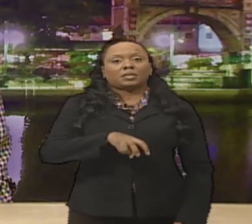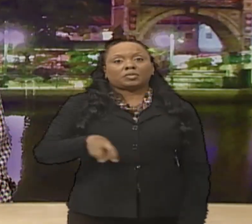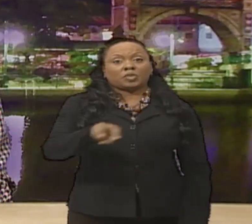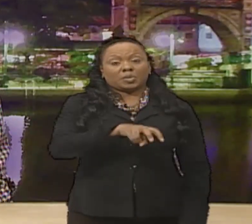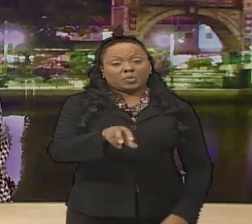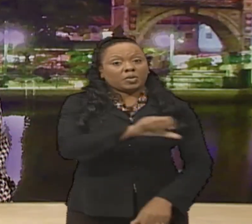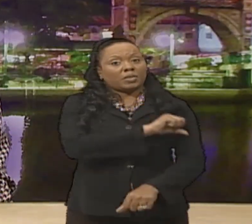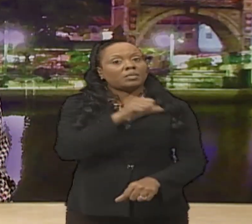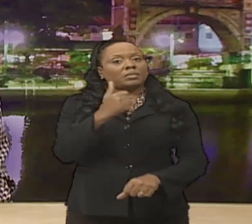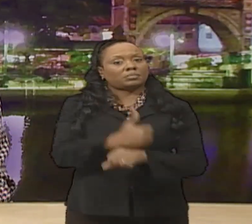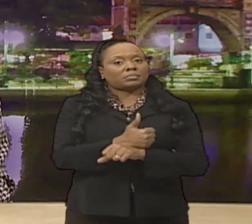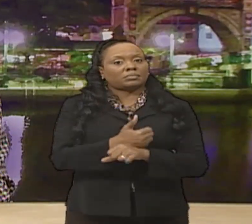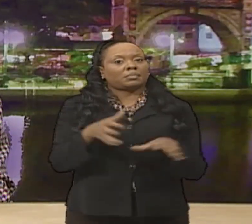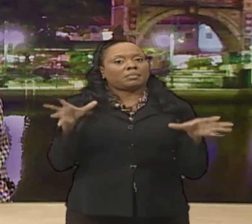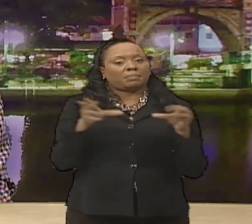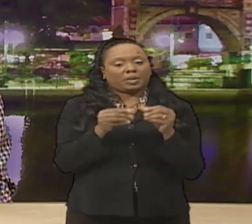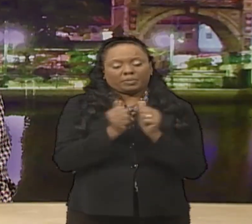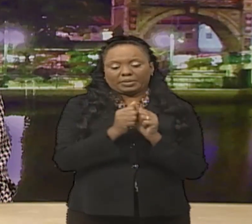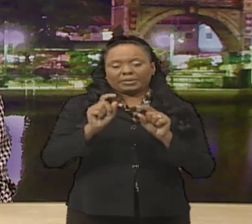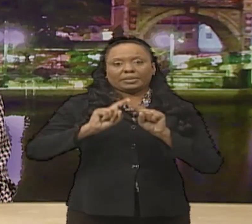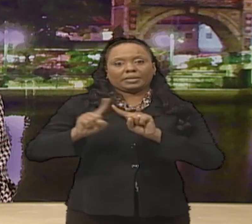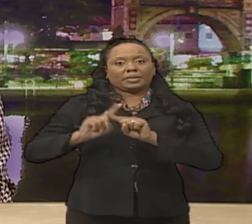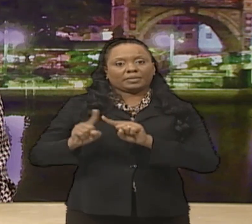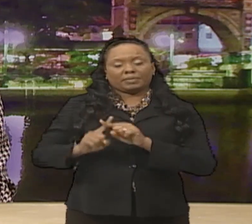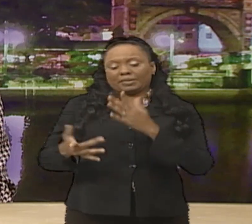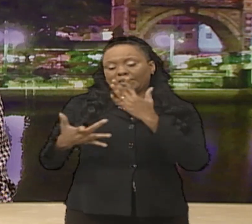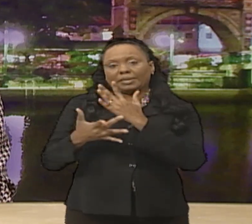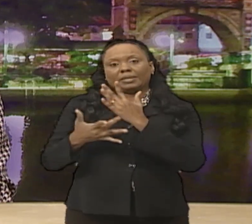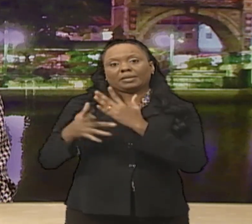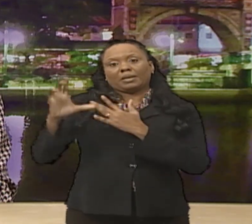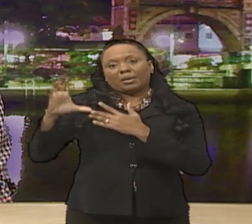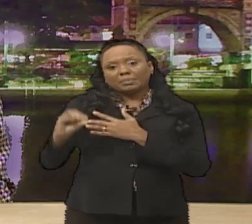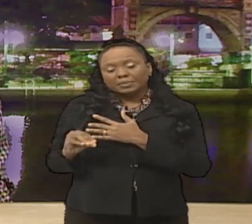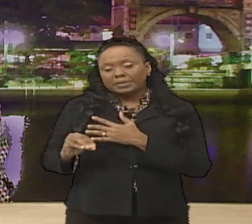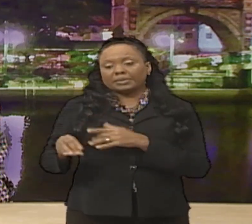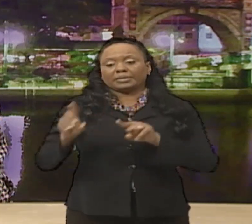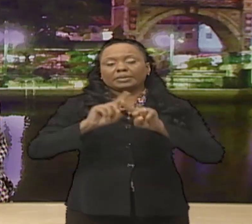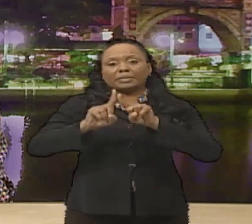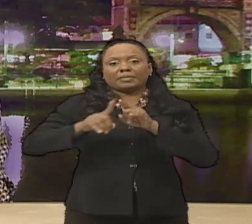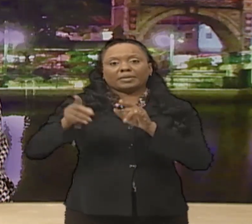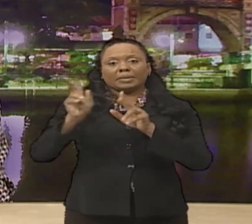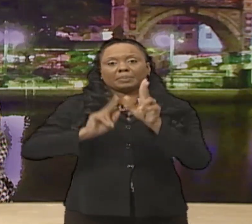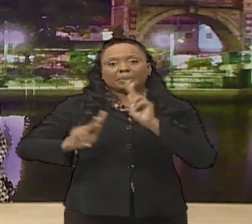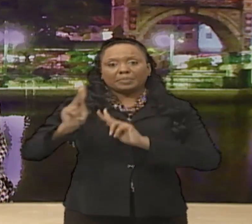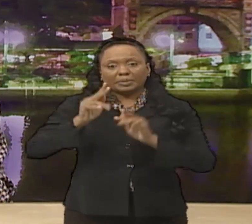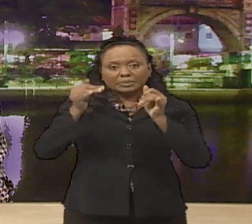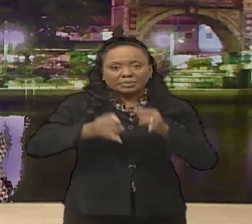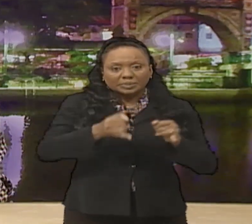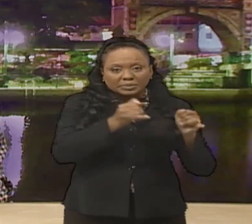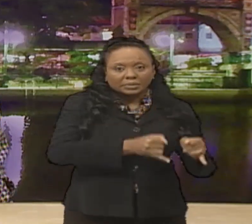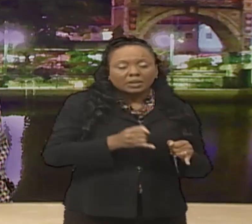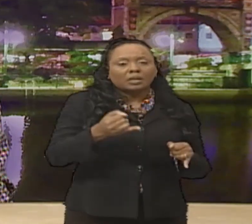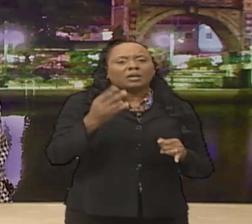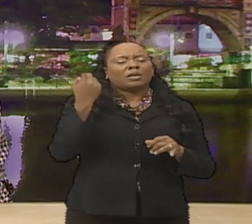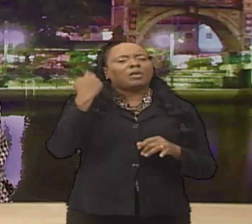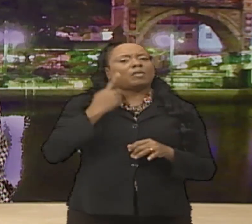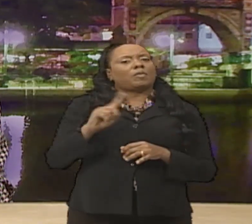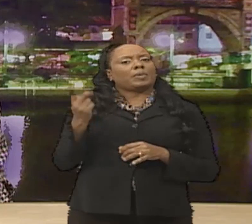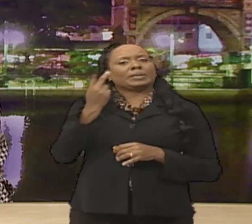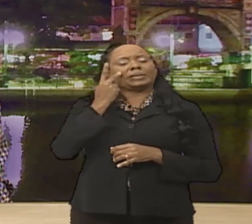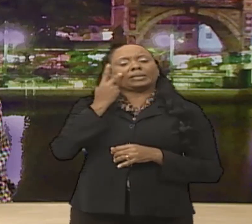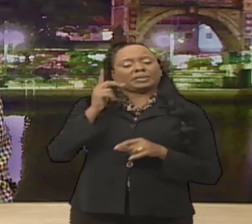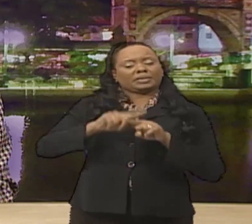Meanwhile, the Transport Authority has met with a number of technology companies and individuals to review systems that provide